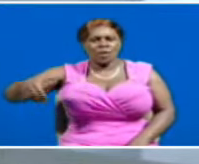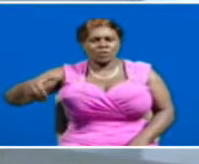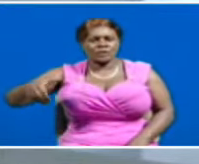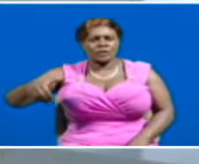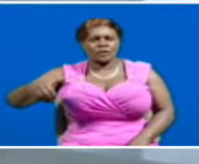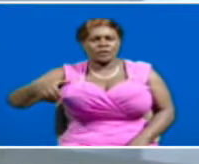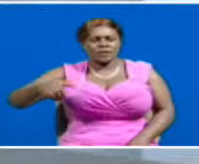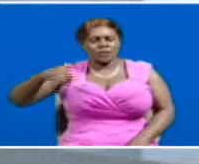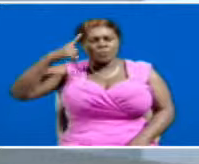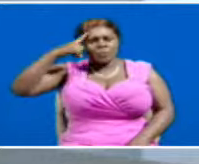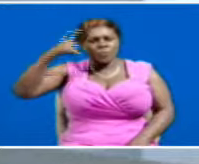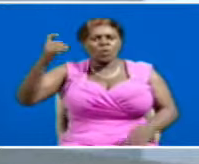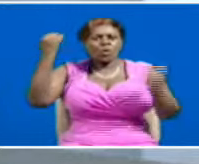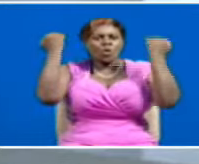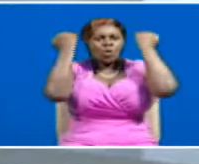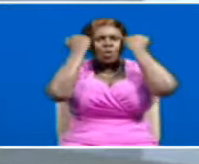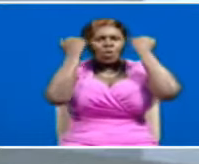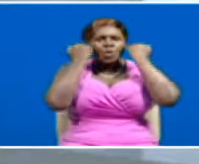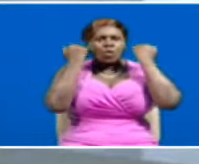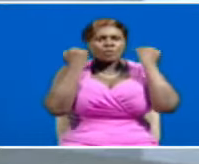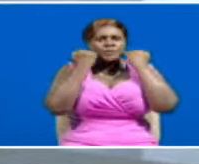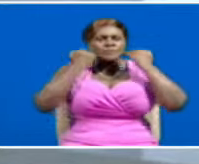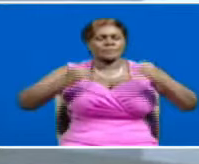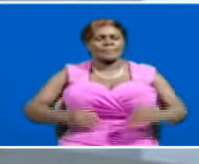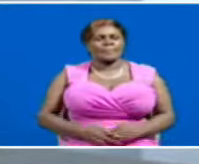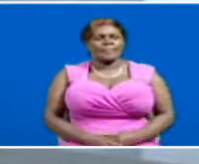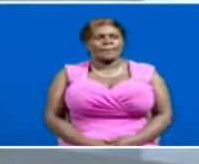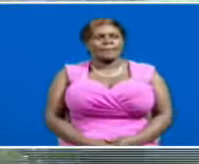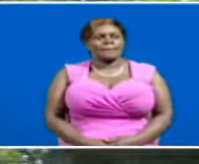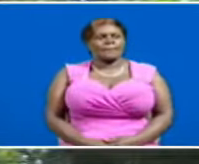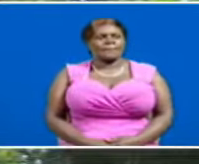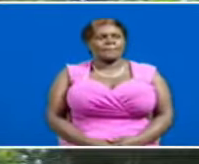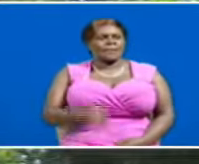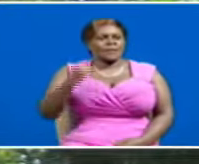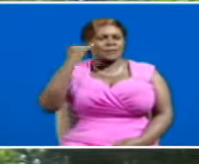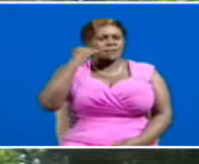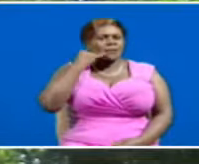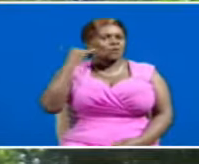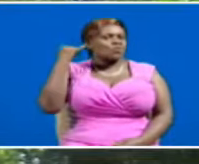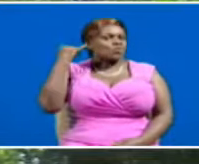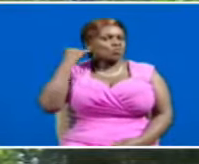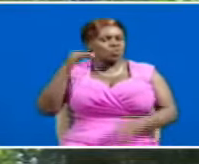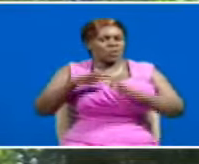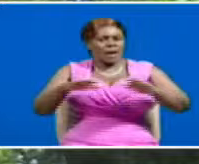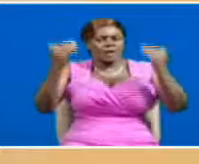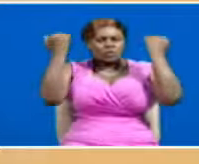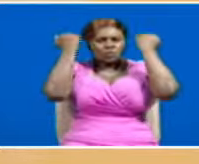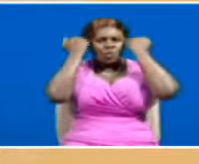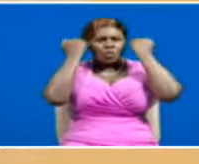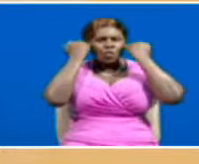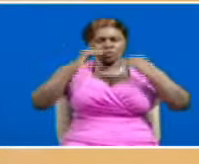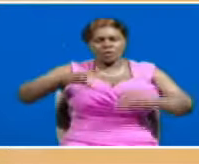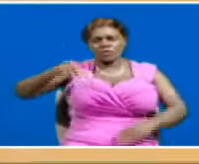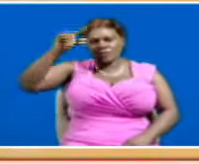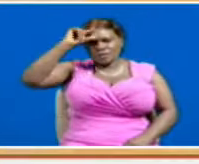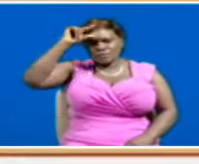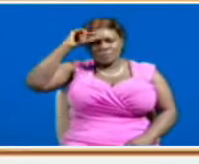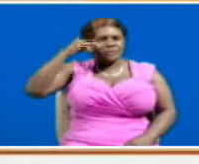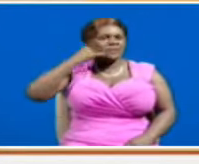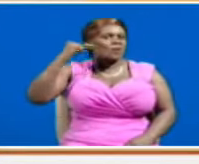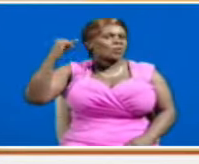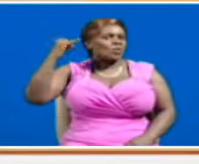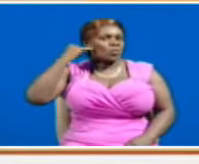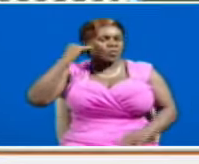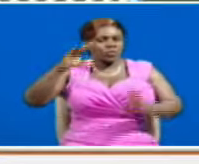in contempt of court. Here's Ken Gashohe with that story. The Nakuru Environment and Lands Court ordered the county government of Nakuru